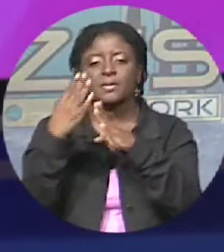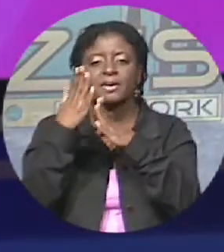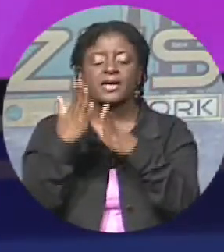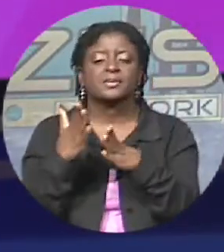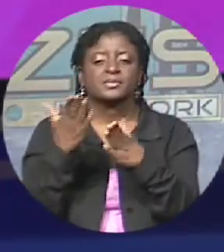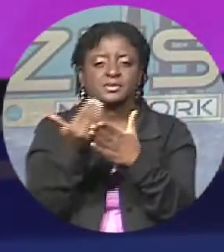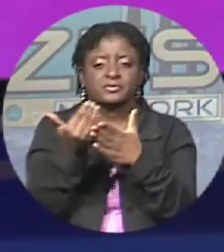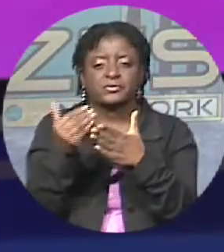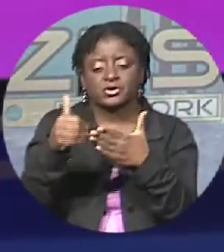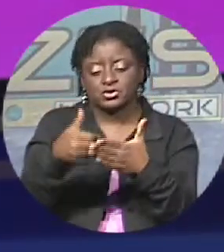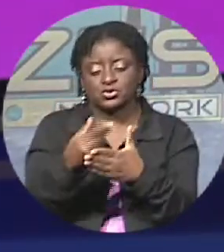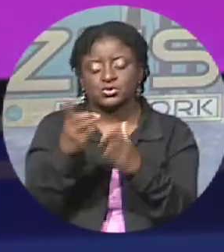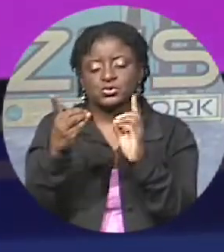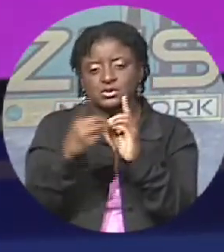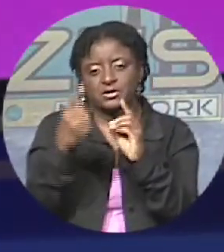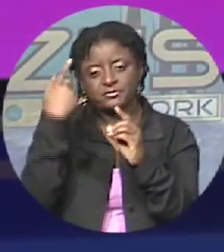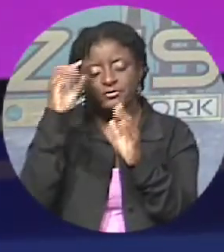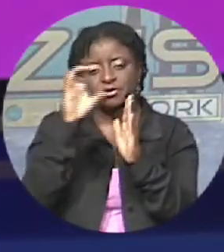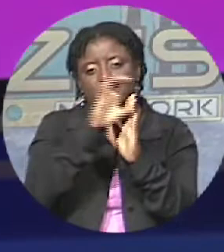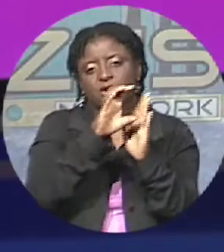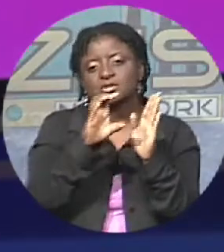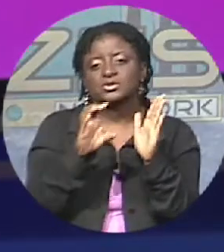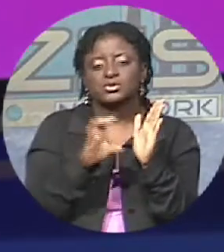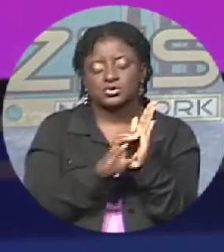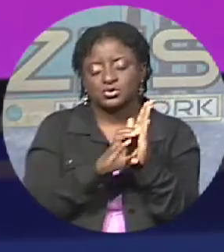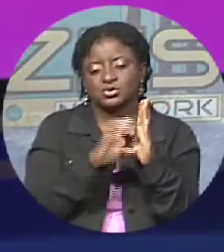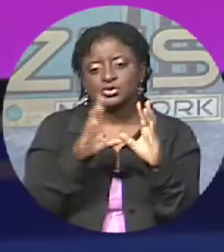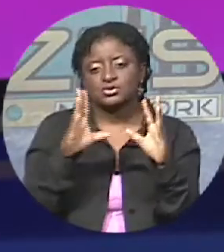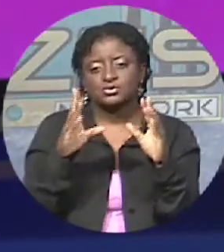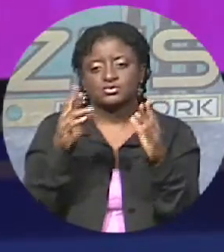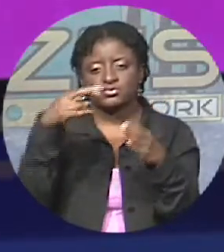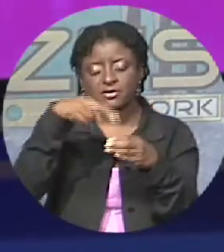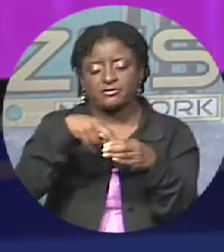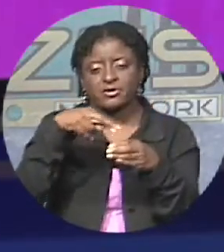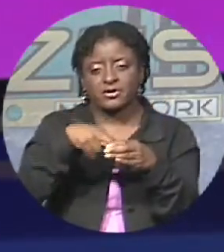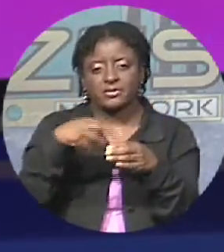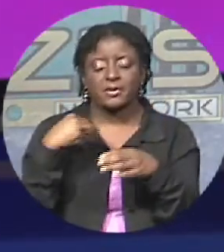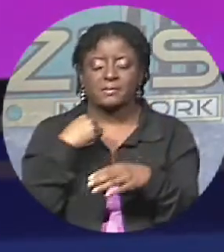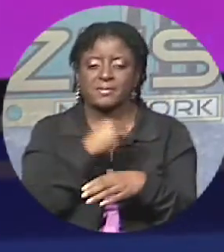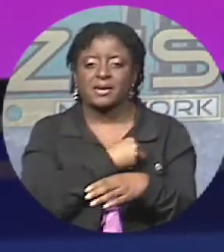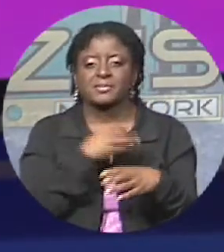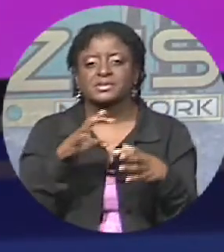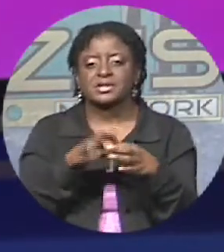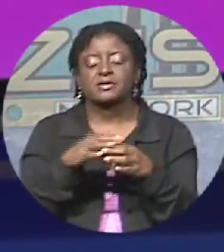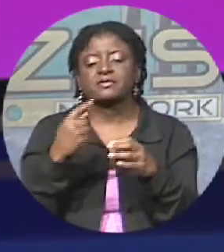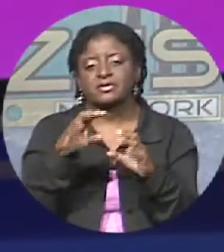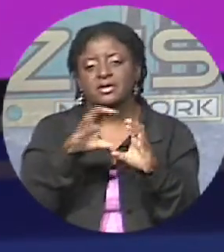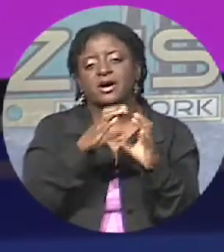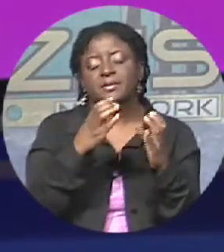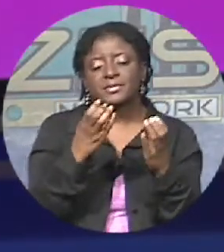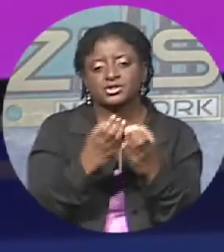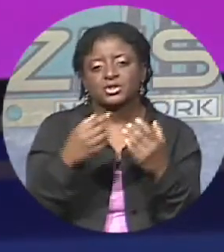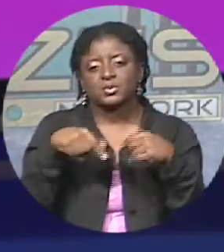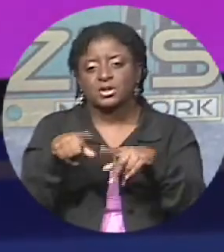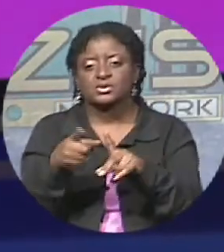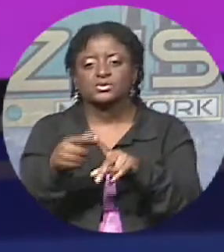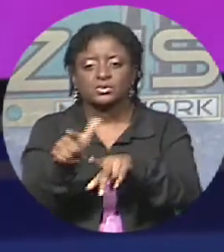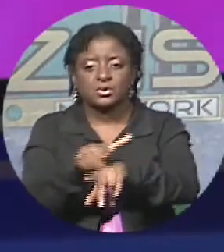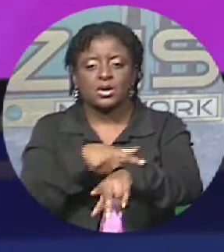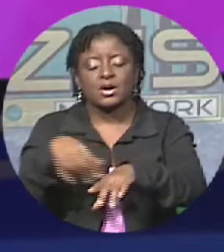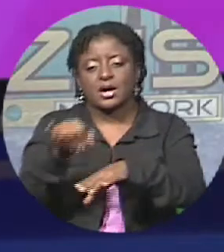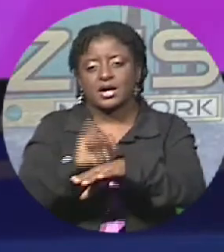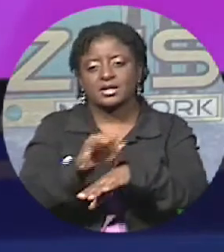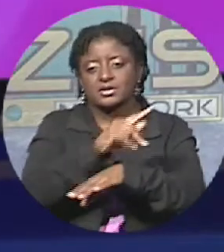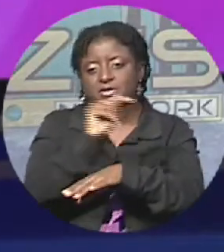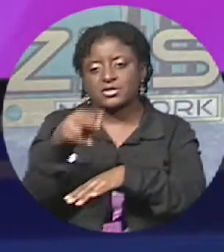for the constitutional referendum, members of the Public Education Committee of the Constitutional Commission headed to Long Island Thursday